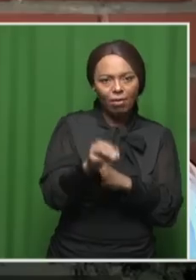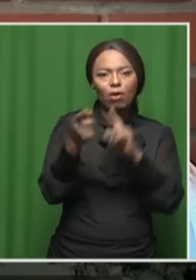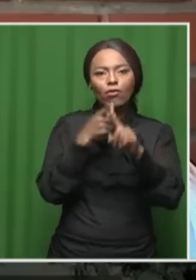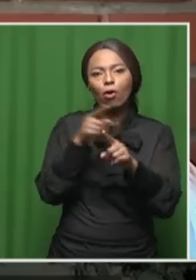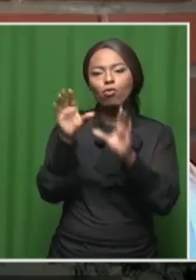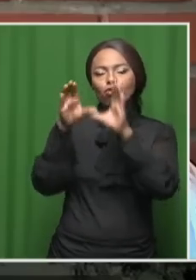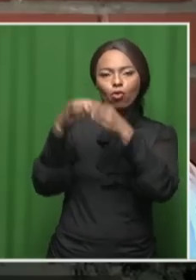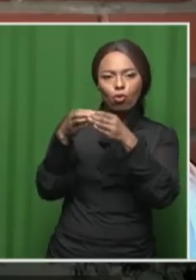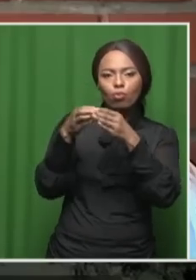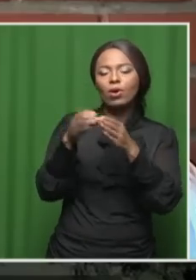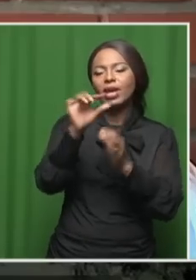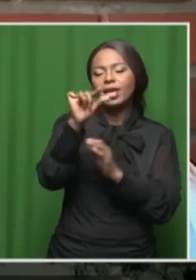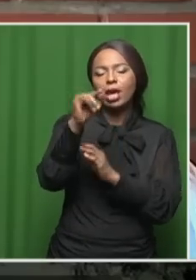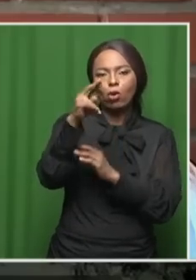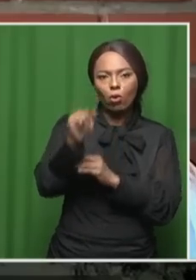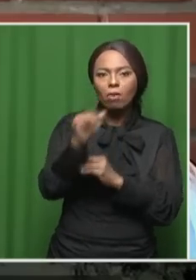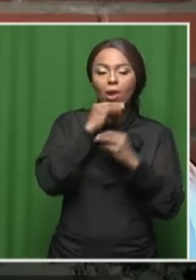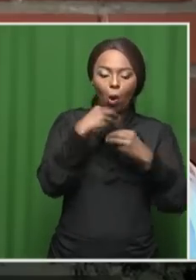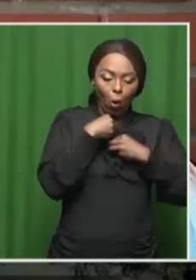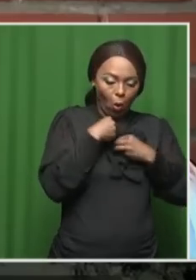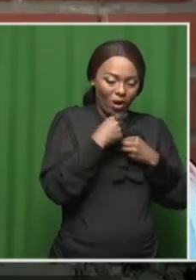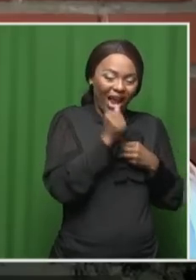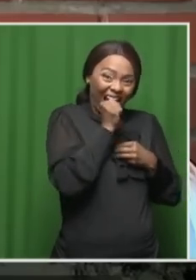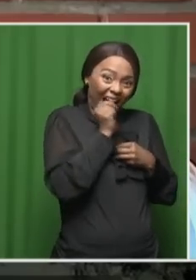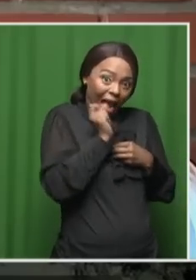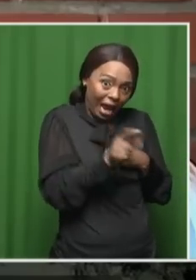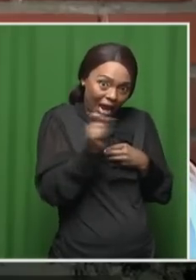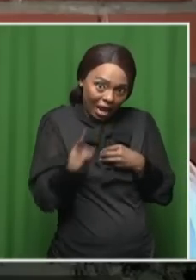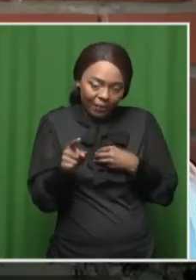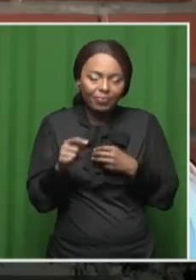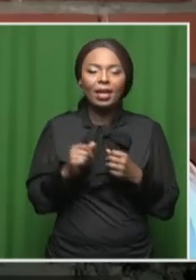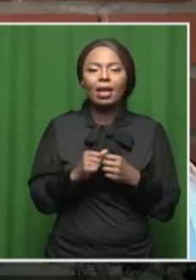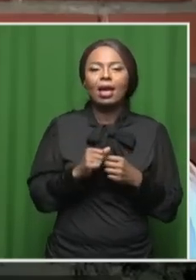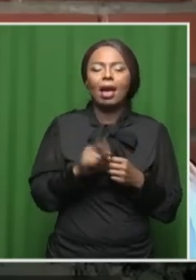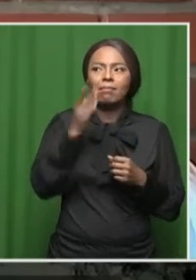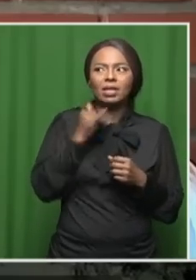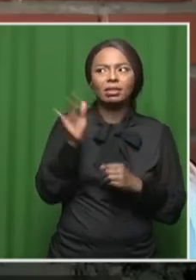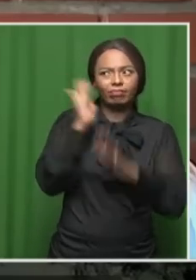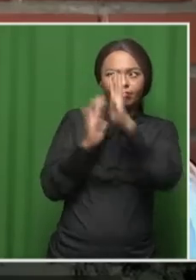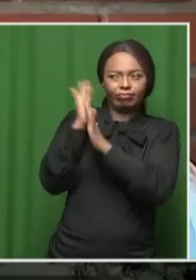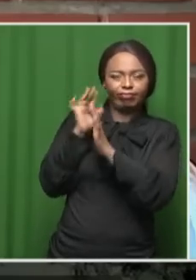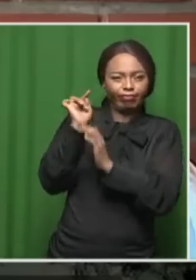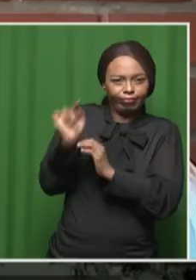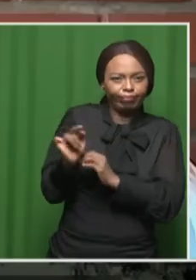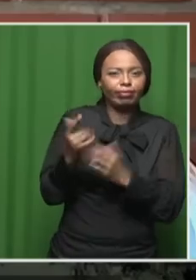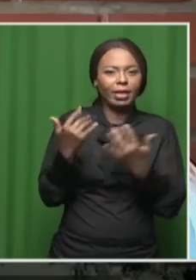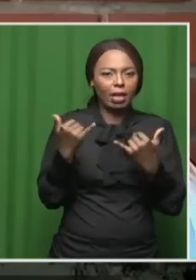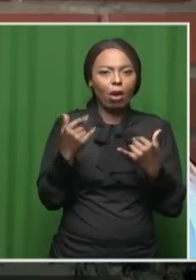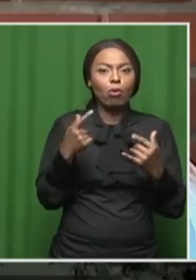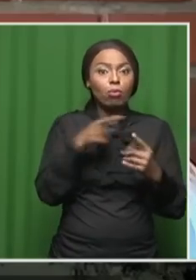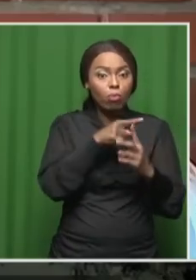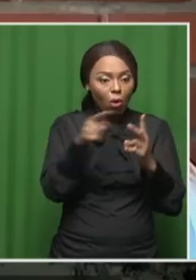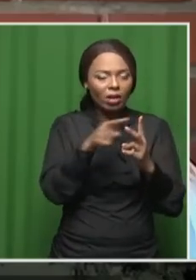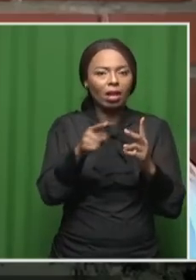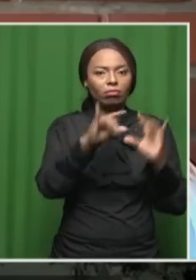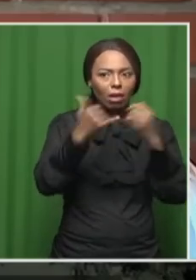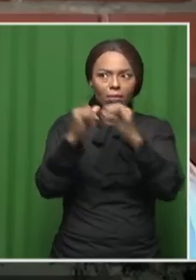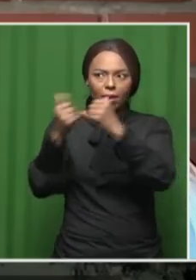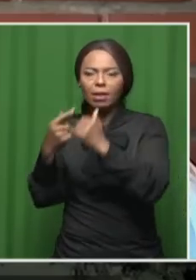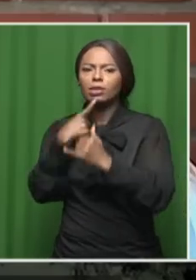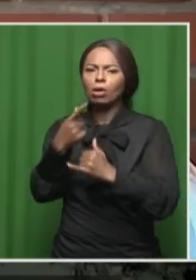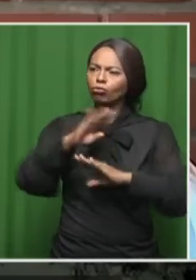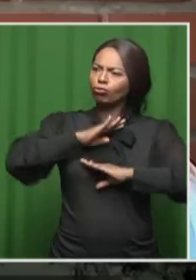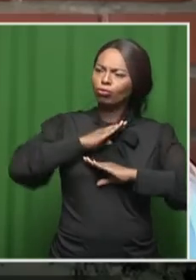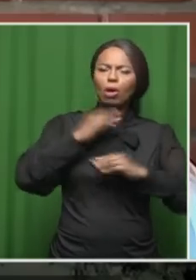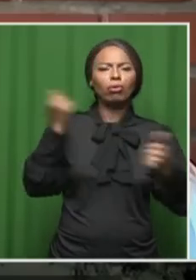from Remgro, they own this one. Let's talk about them. They've put out statements saying that they're fine, that